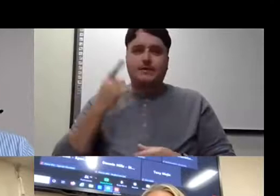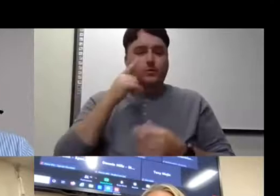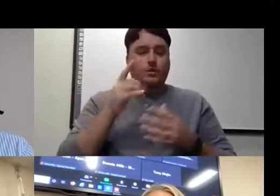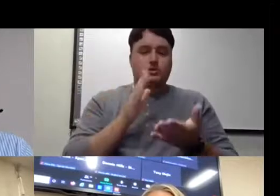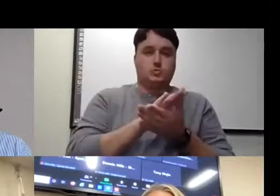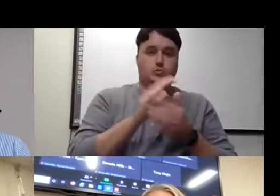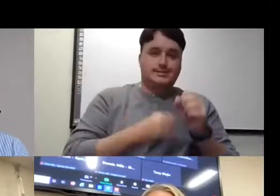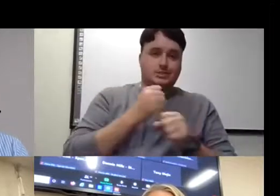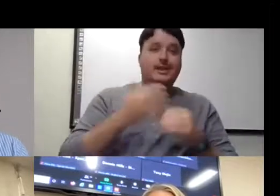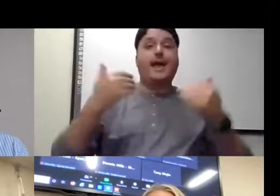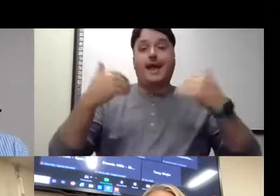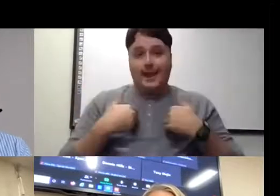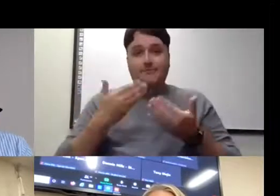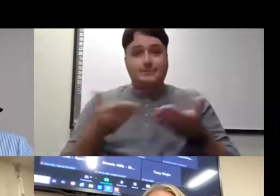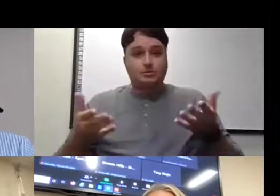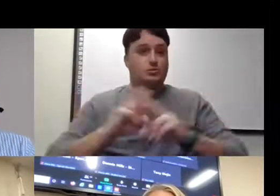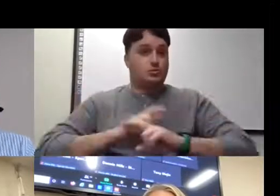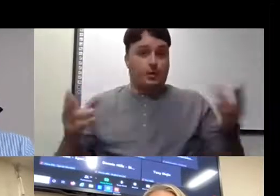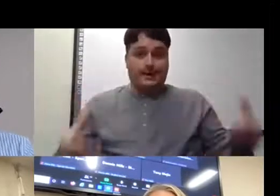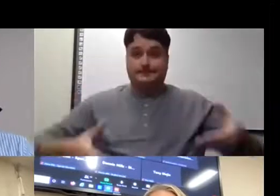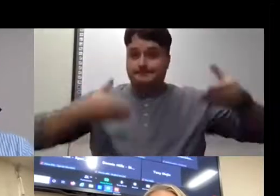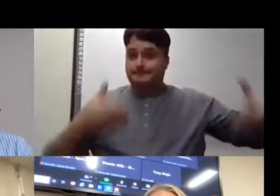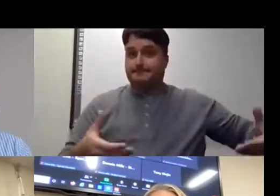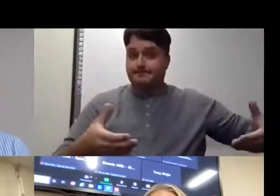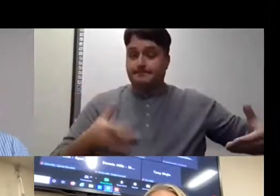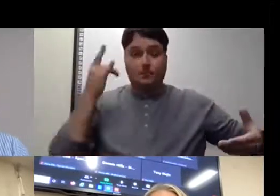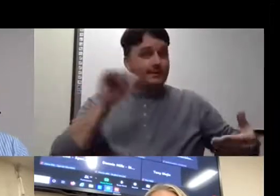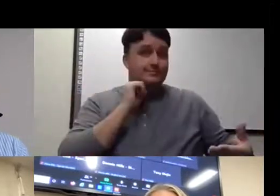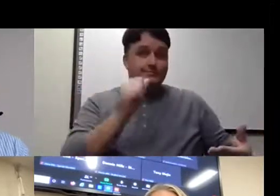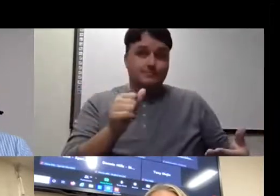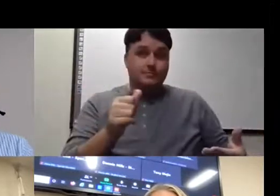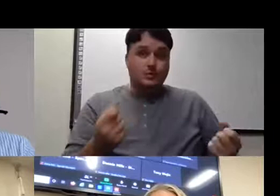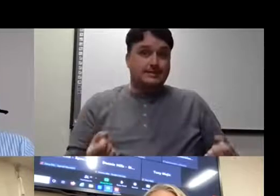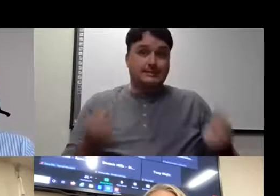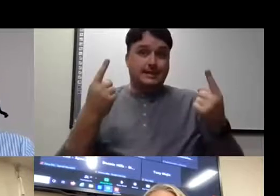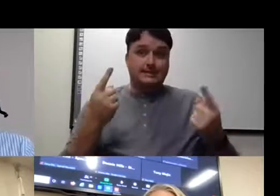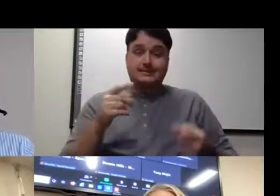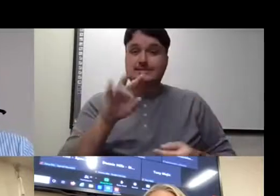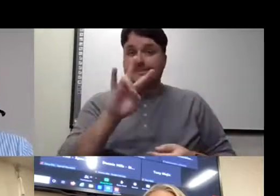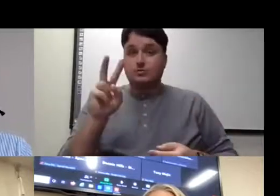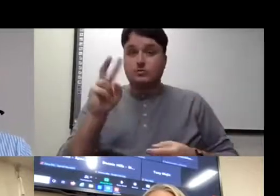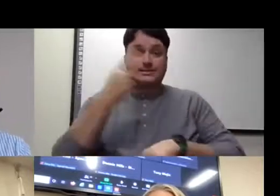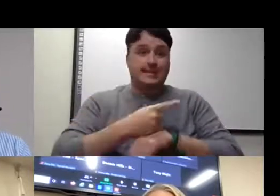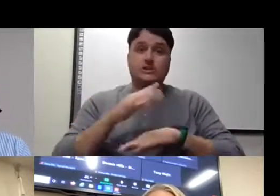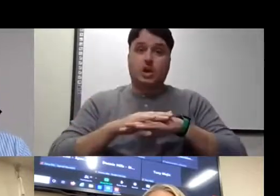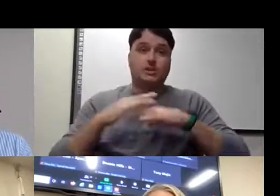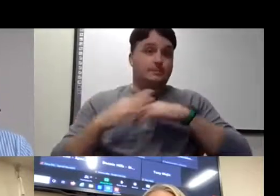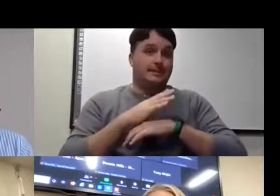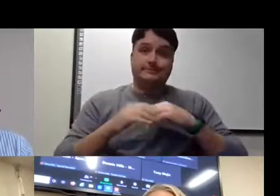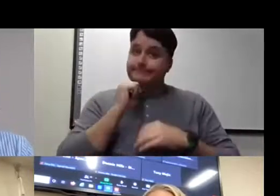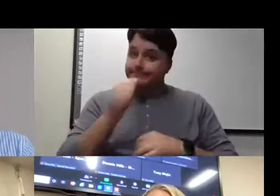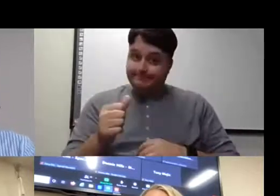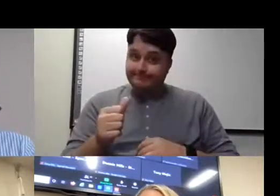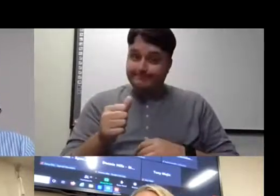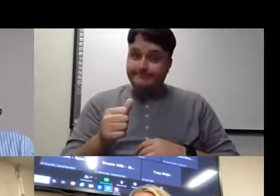their materials in hand, because they don't, in fact, spend 72 days on the beach. Many of